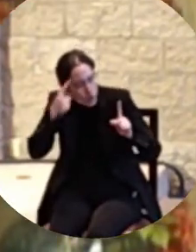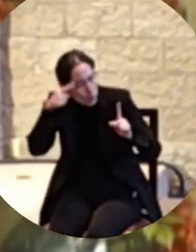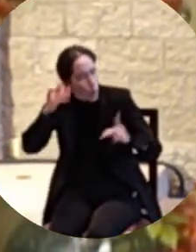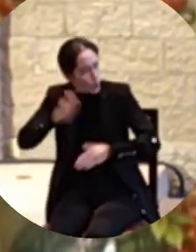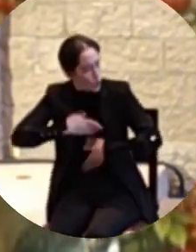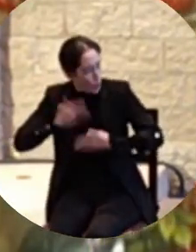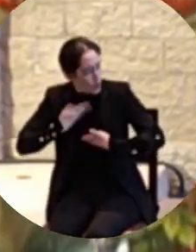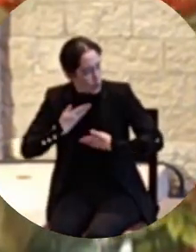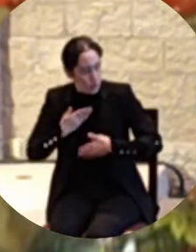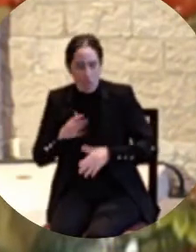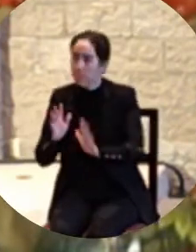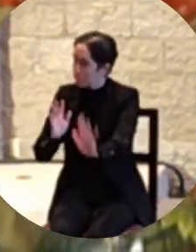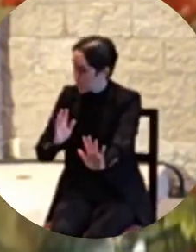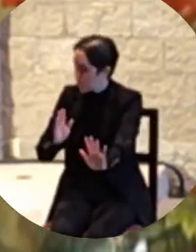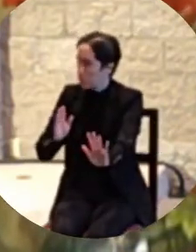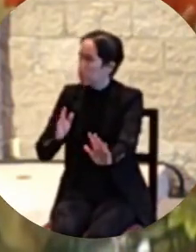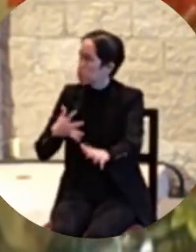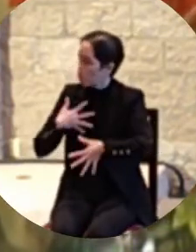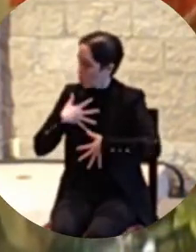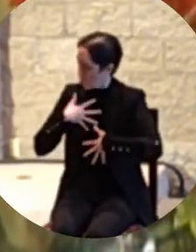take a deep breath on that.